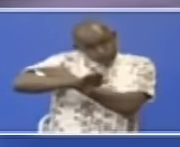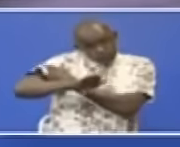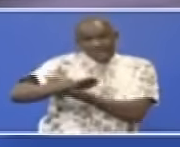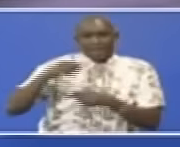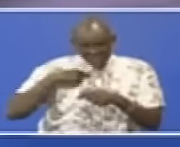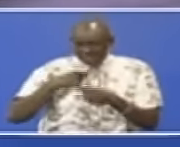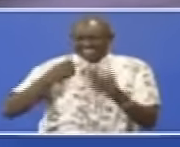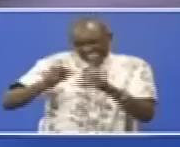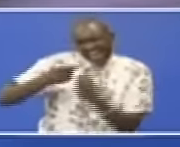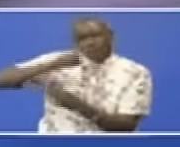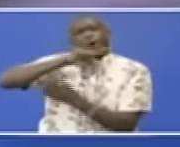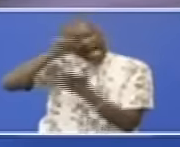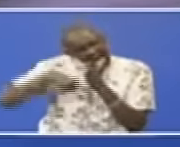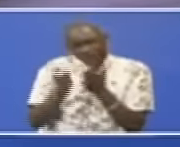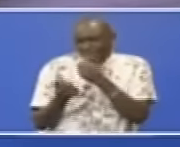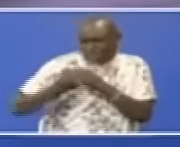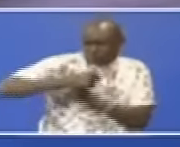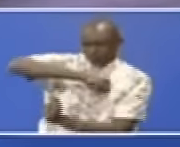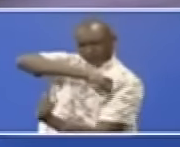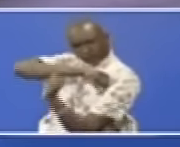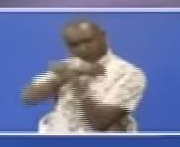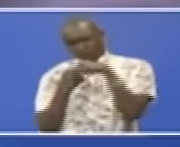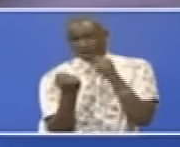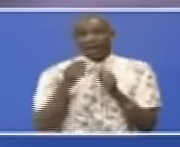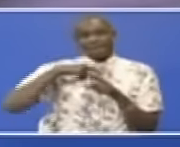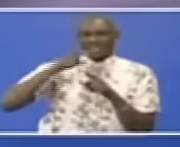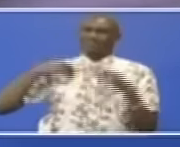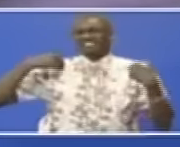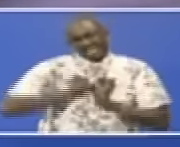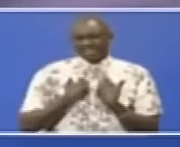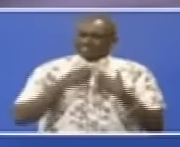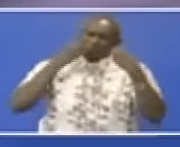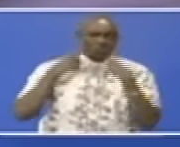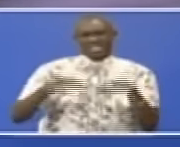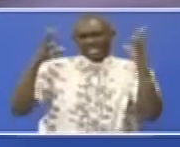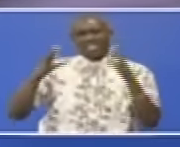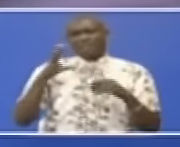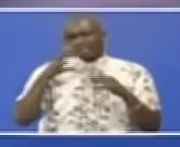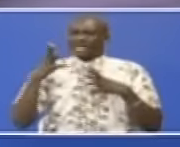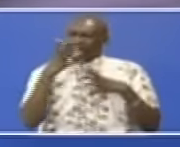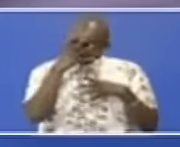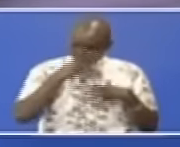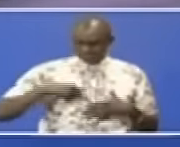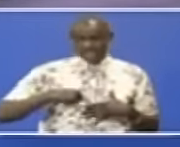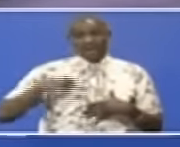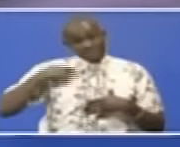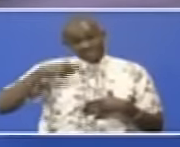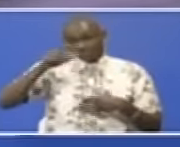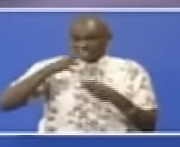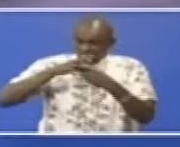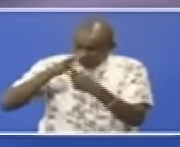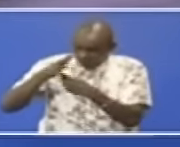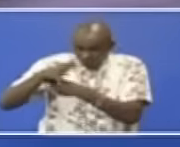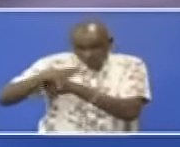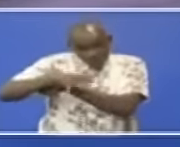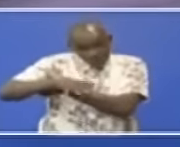Nilipigana naye lisalizima. Baadaye nikachoka nikasema tu nimeze. Ndio sasa iliingia kwa